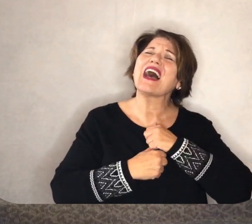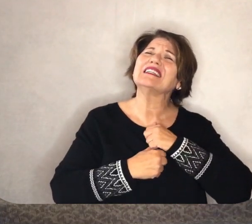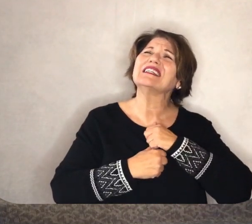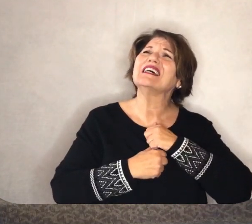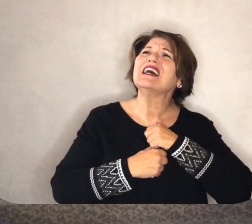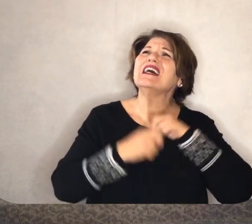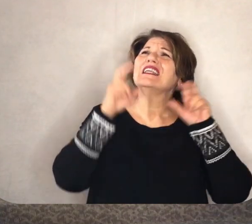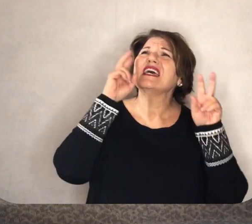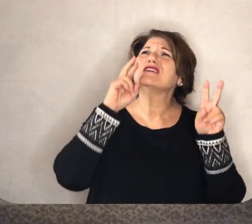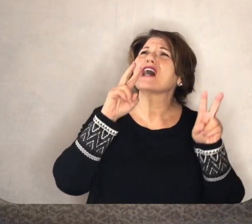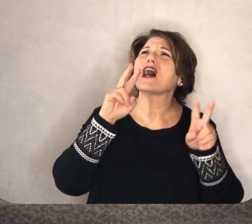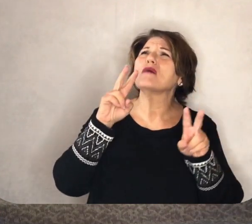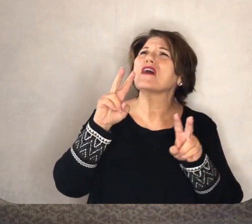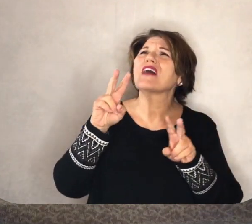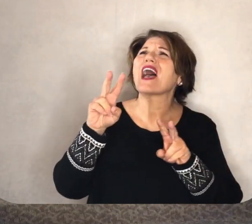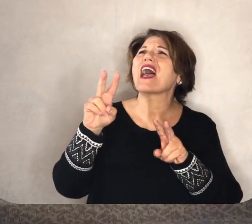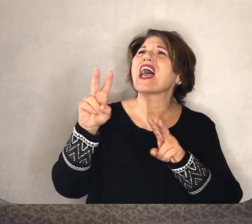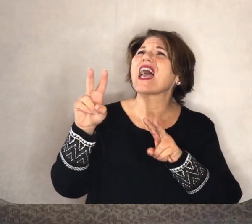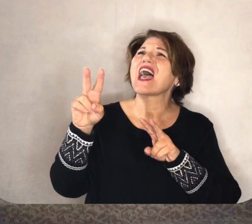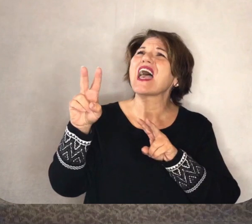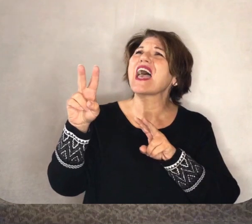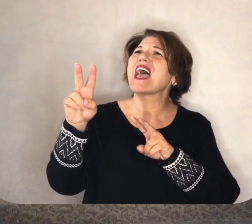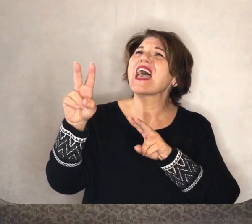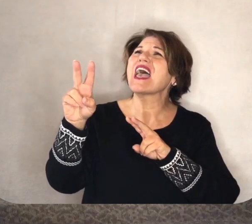broken, lift up your